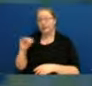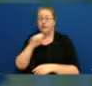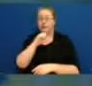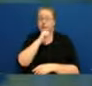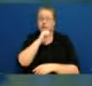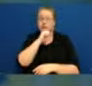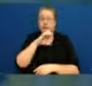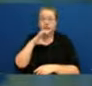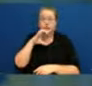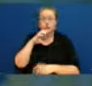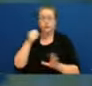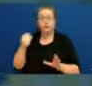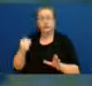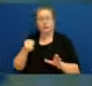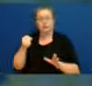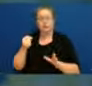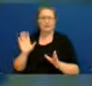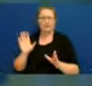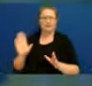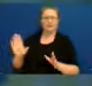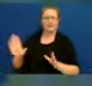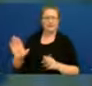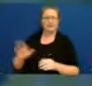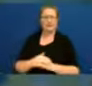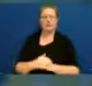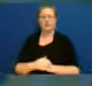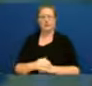seniors and our elders.